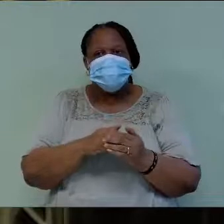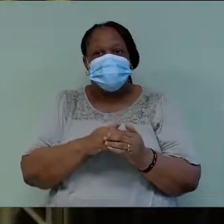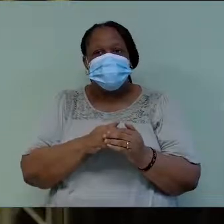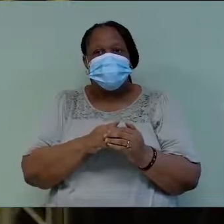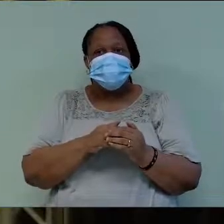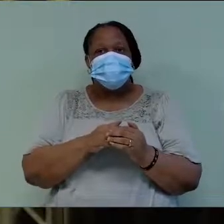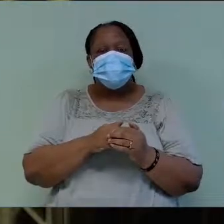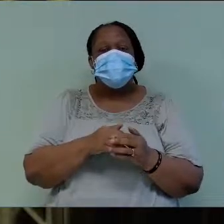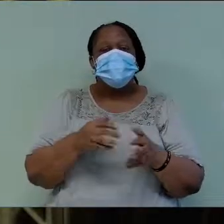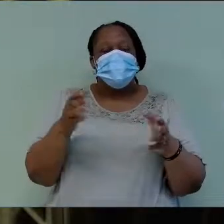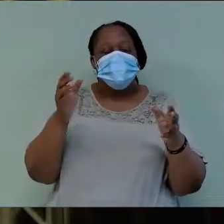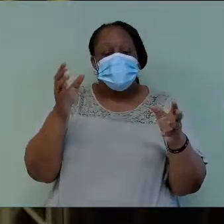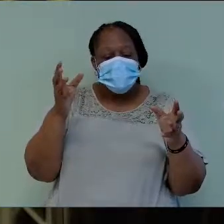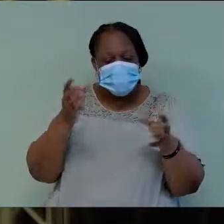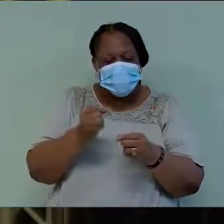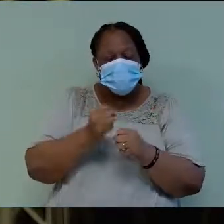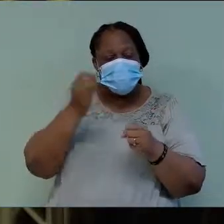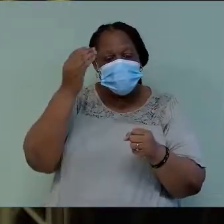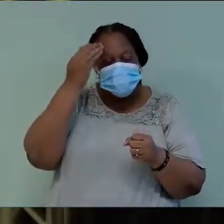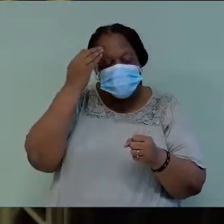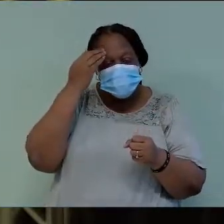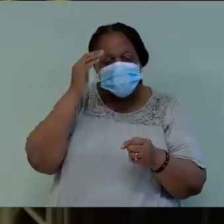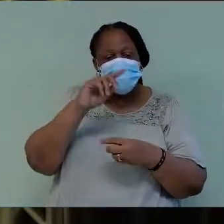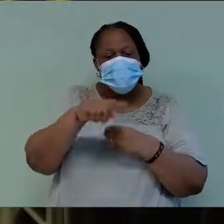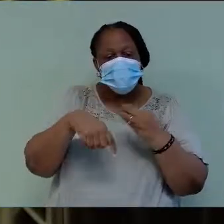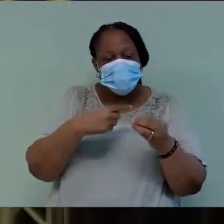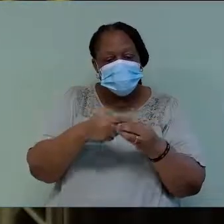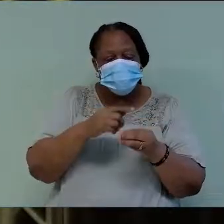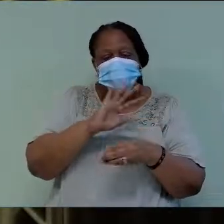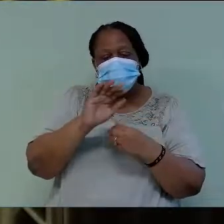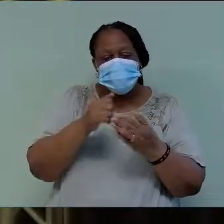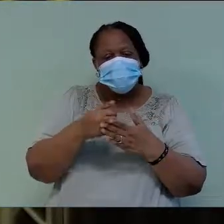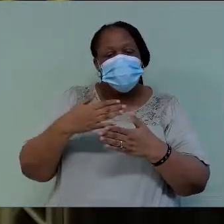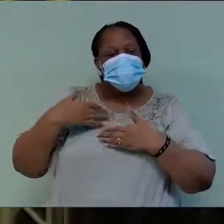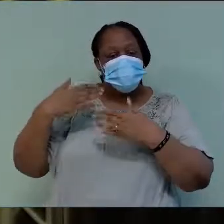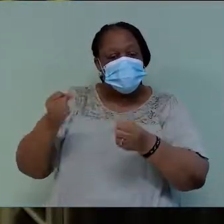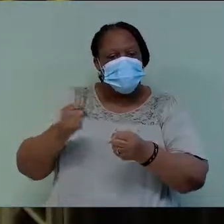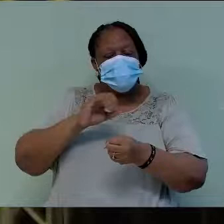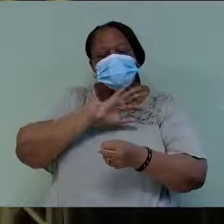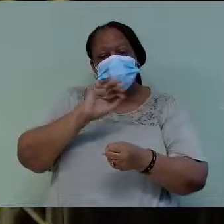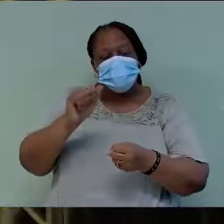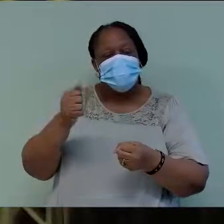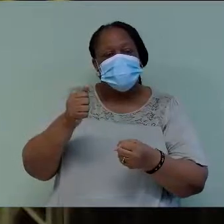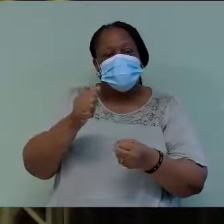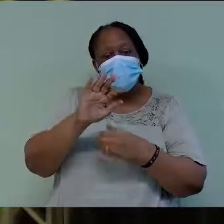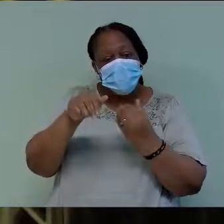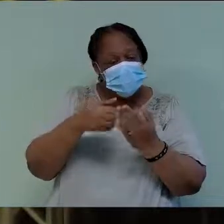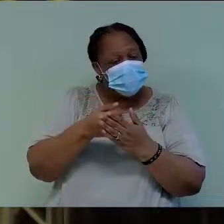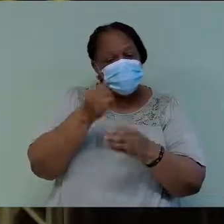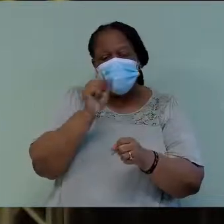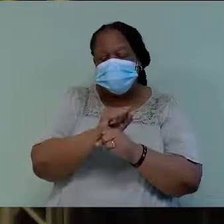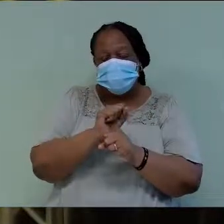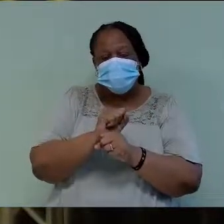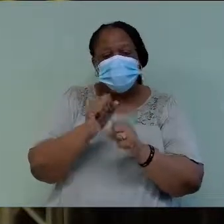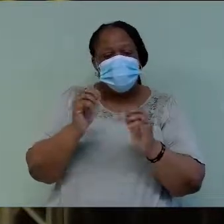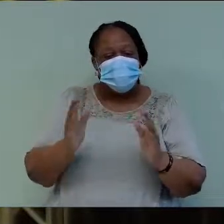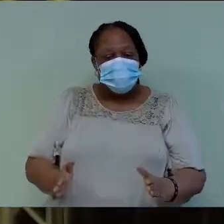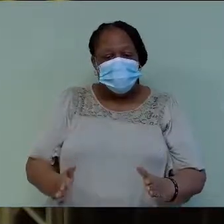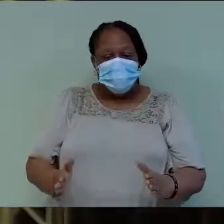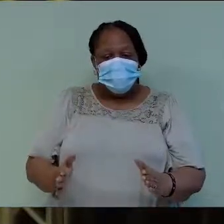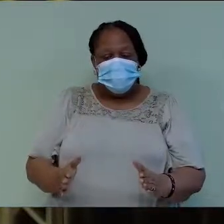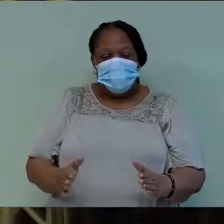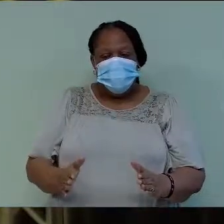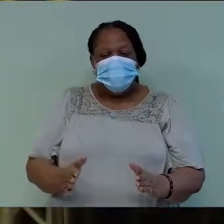the safety, health, and welfare of all workers, even as they return to work part-time